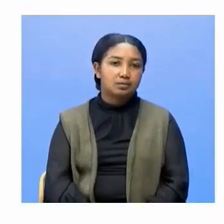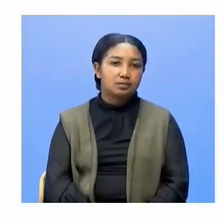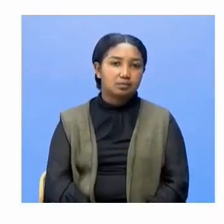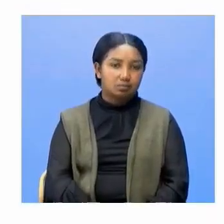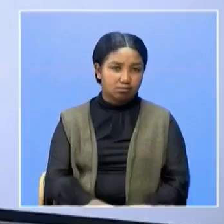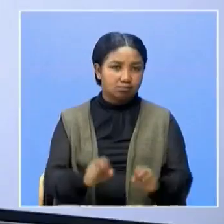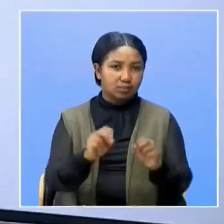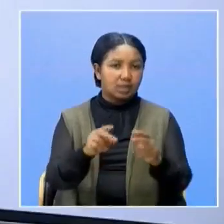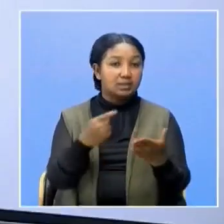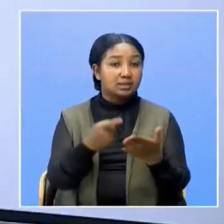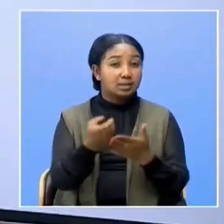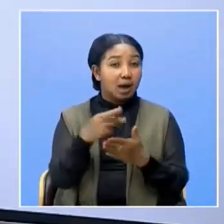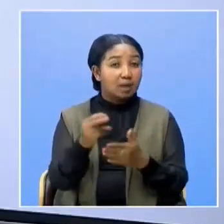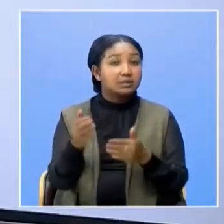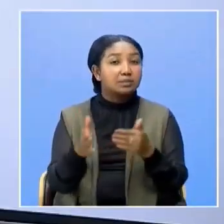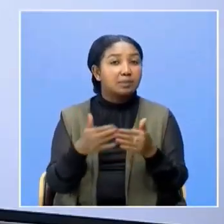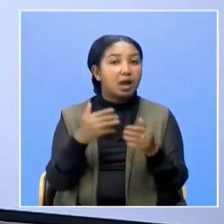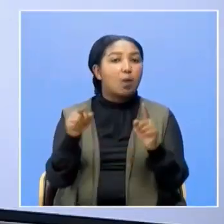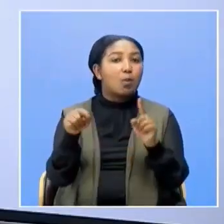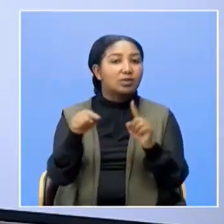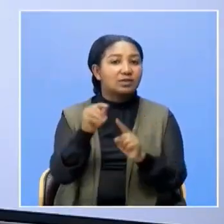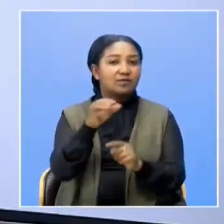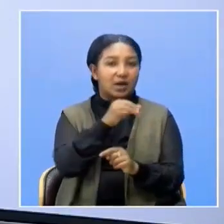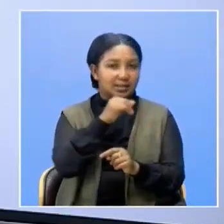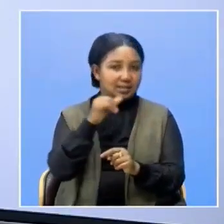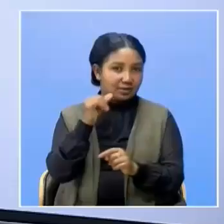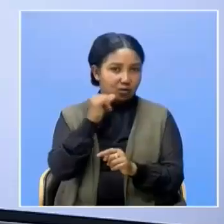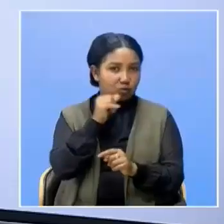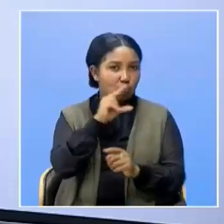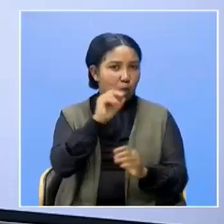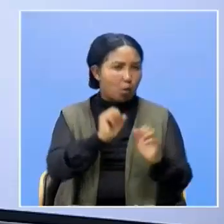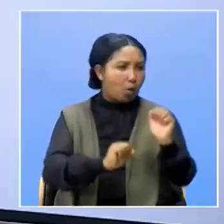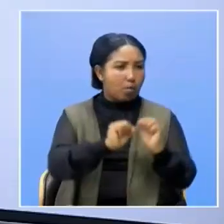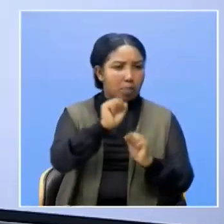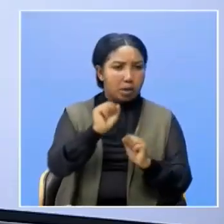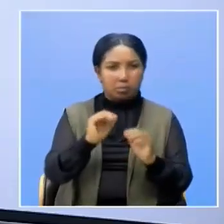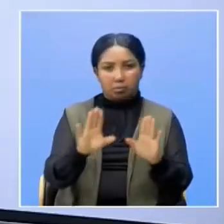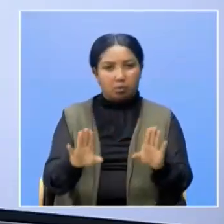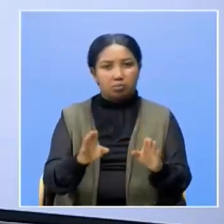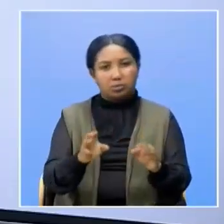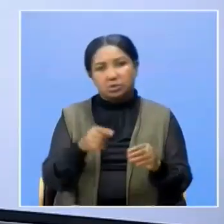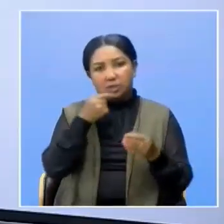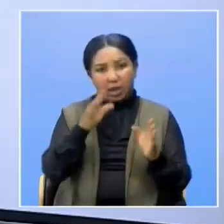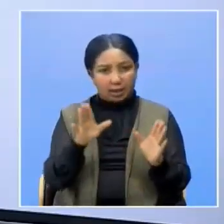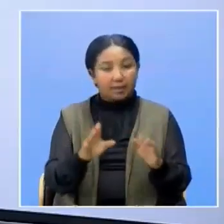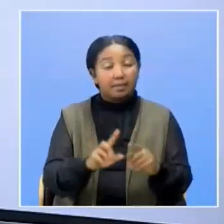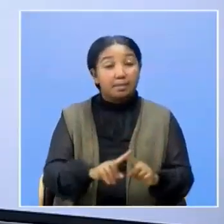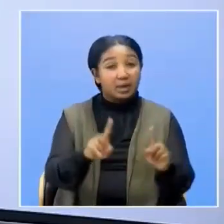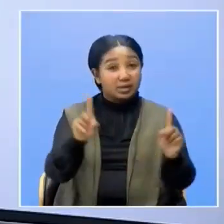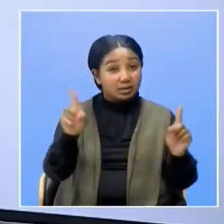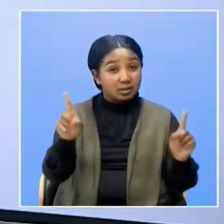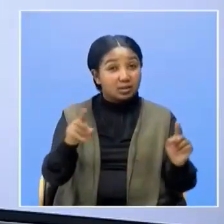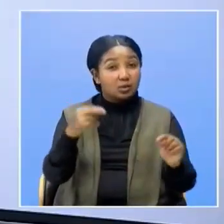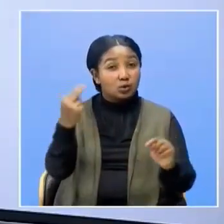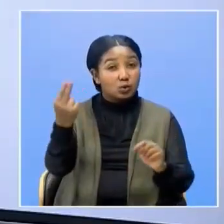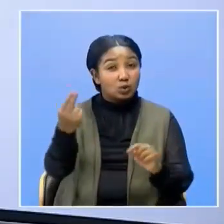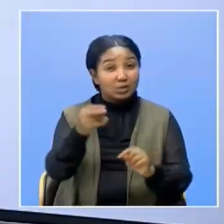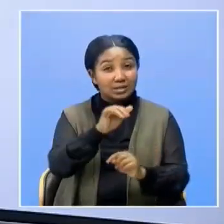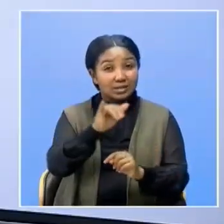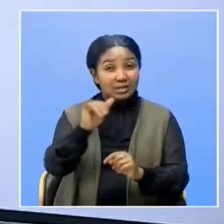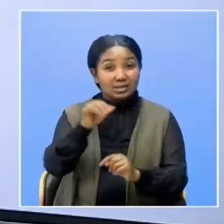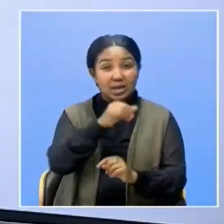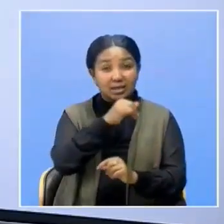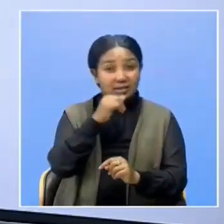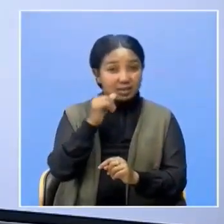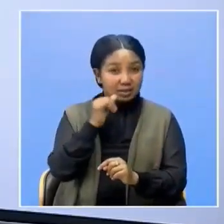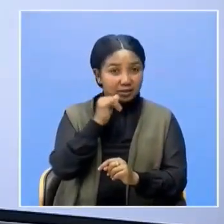Okay? These are simply positive adjectives. We are not comparing, we're just telling. Okay? But using such